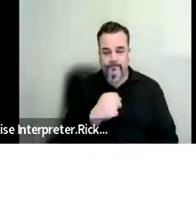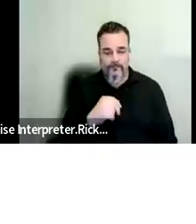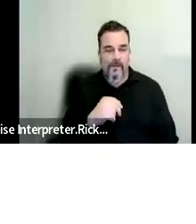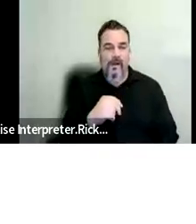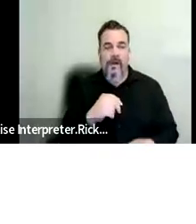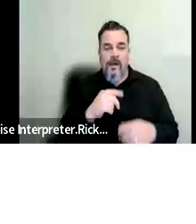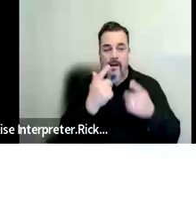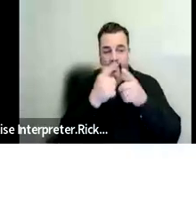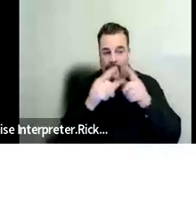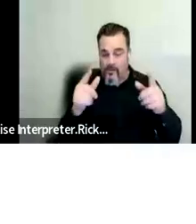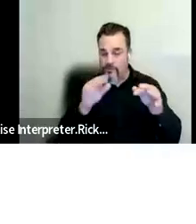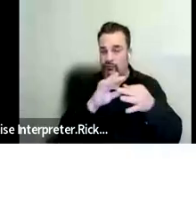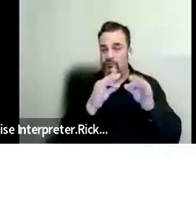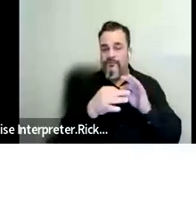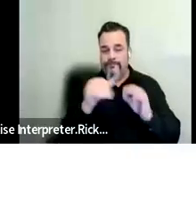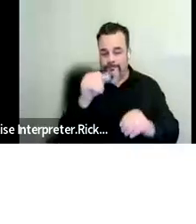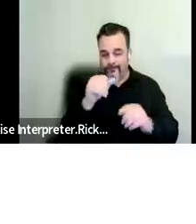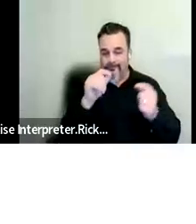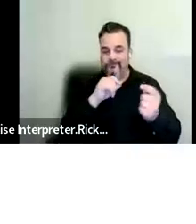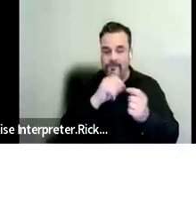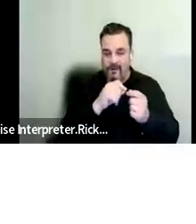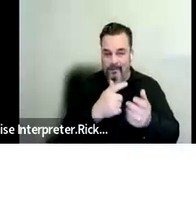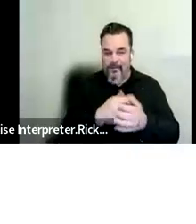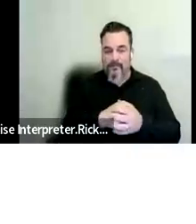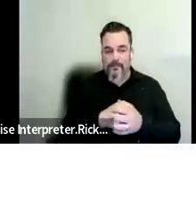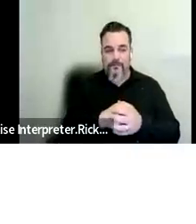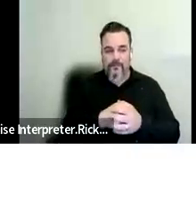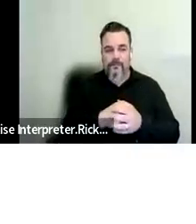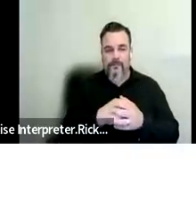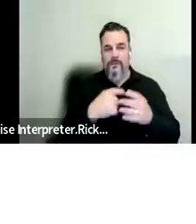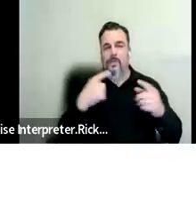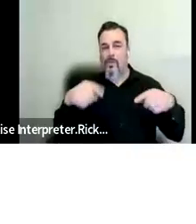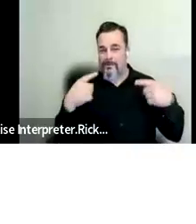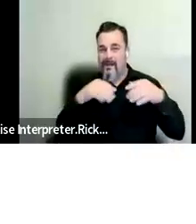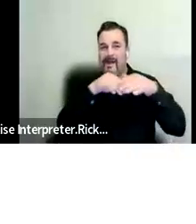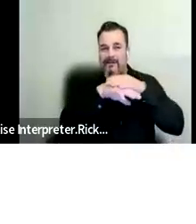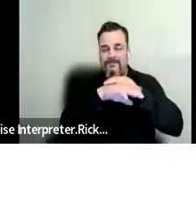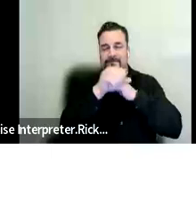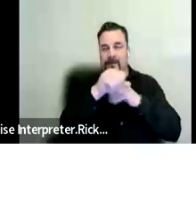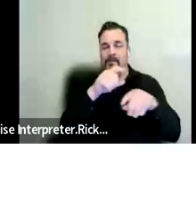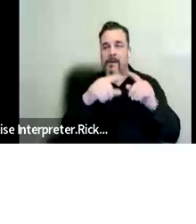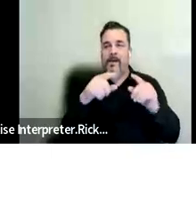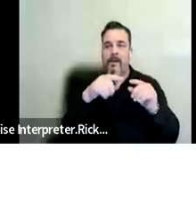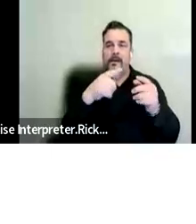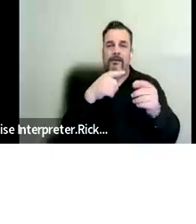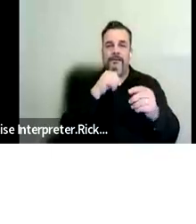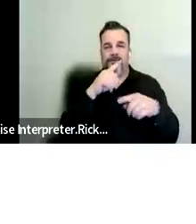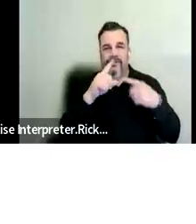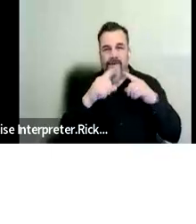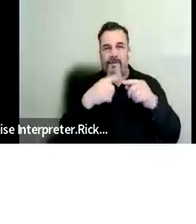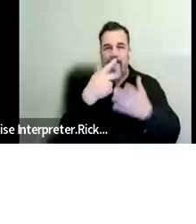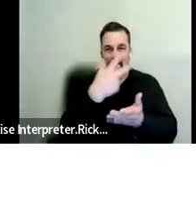language interpretation, exactly. Well, wheelchair access is like, yeah, but that doesn't talk about parking.